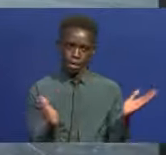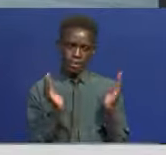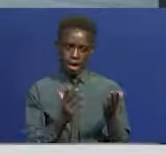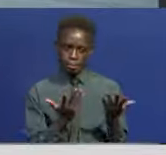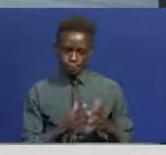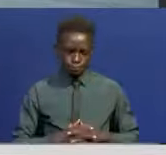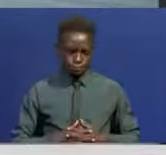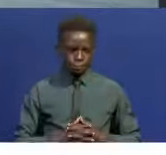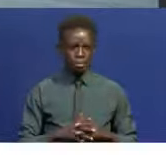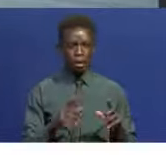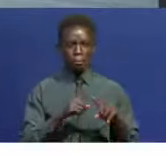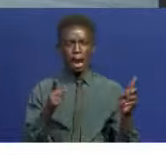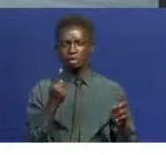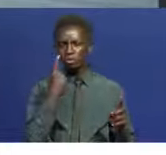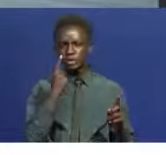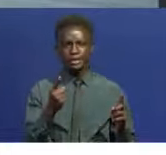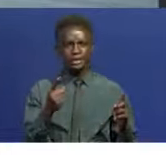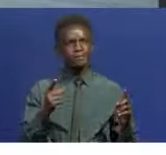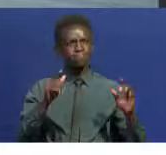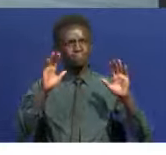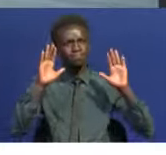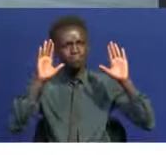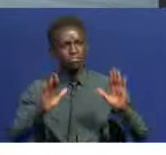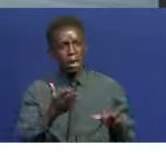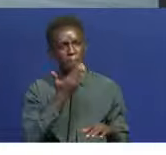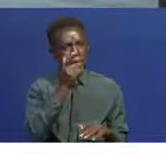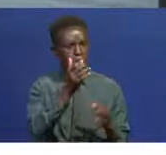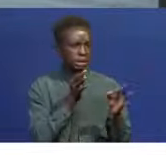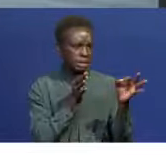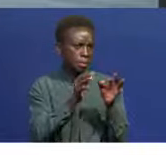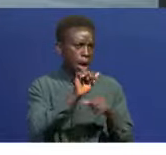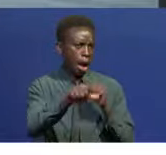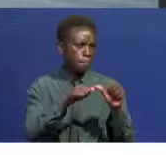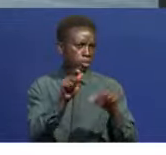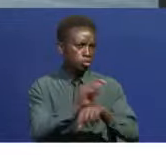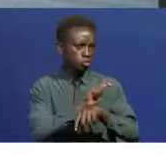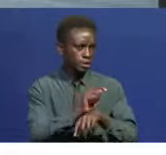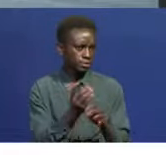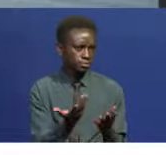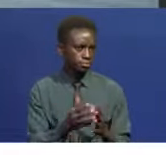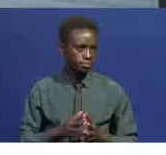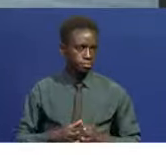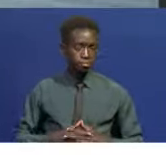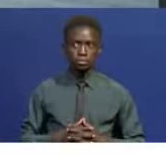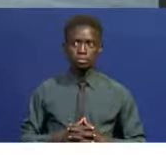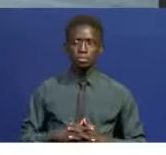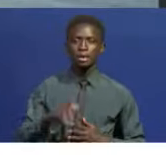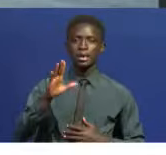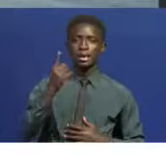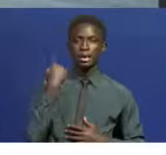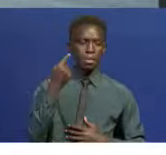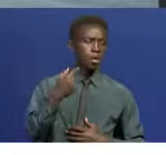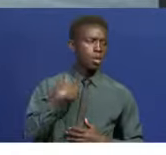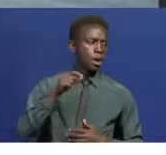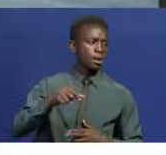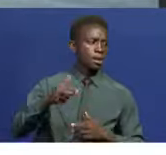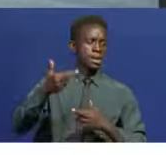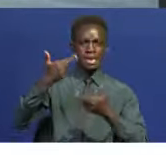the training that the guards undergo. I would like you to touch on that. Good. First of all, allow me to review a few things. Mm. First and